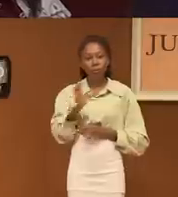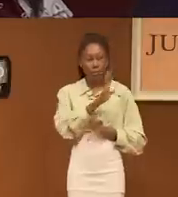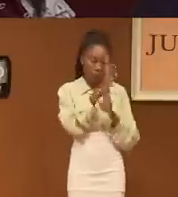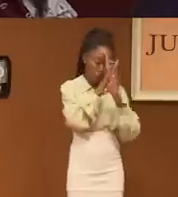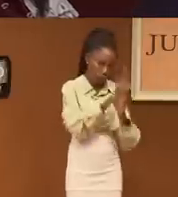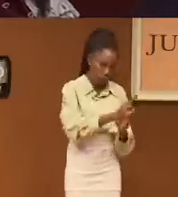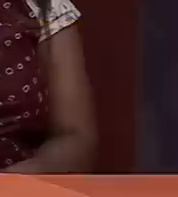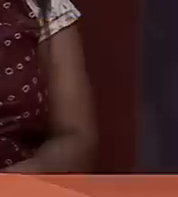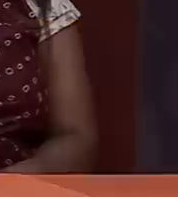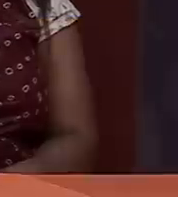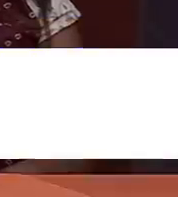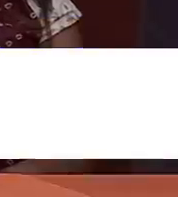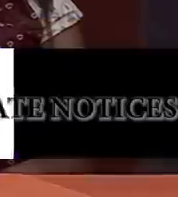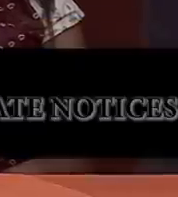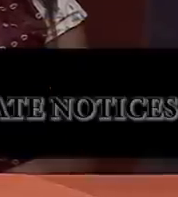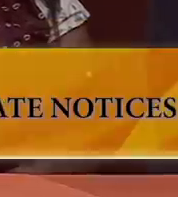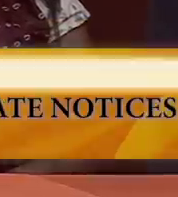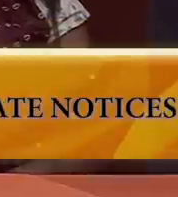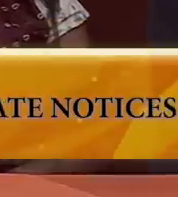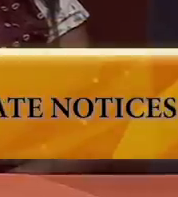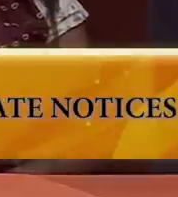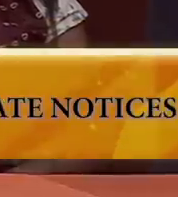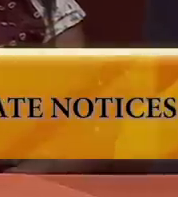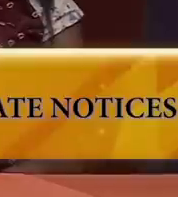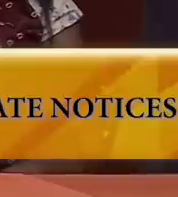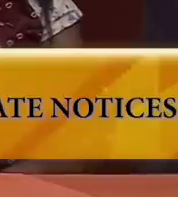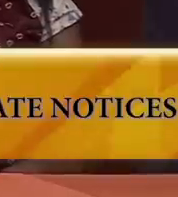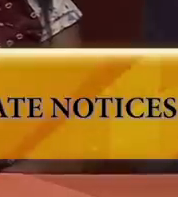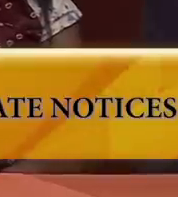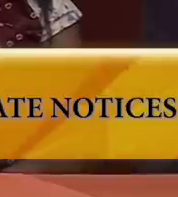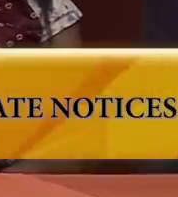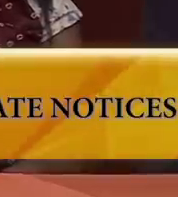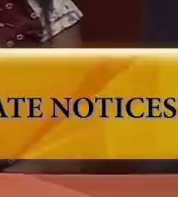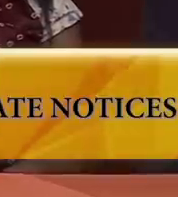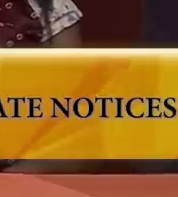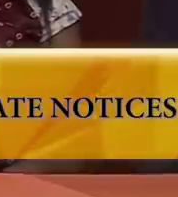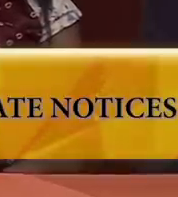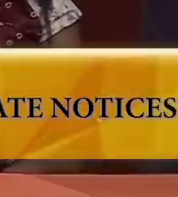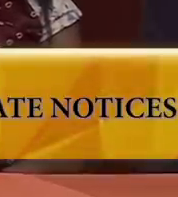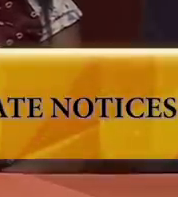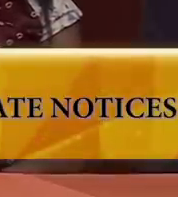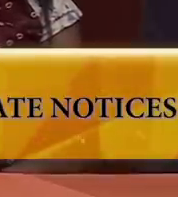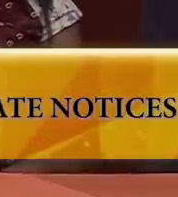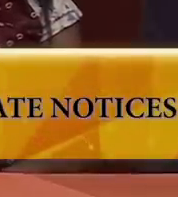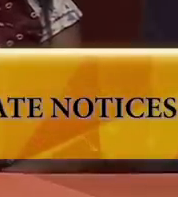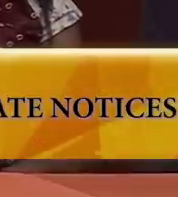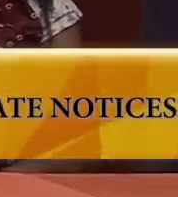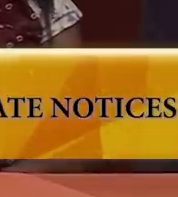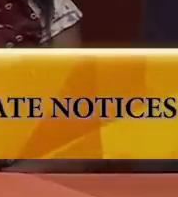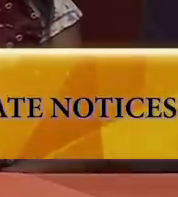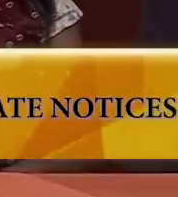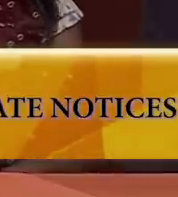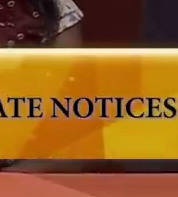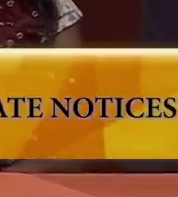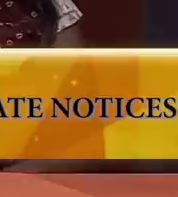Your Honor. The 7 days notice, he didn't give it to me. Even till